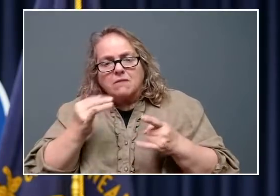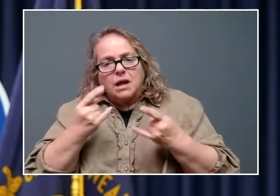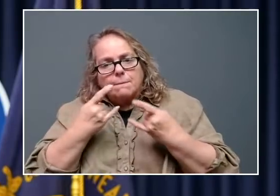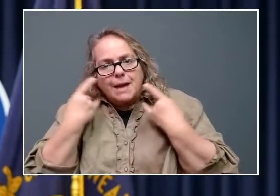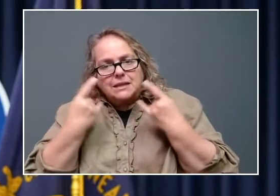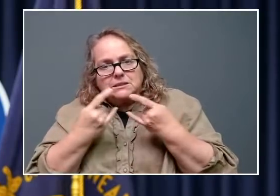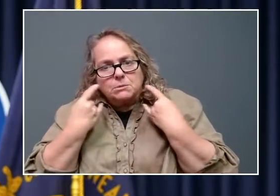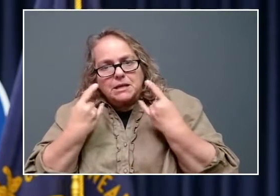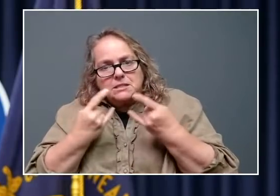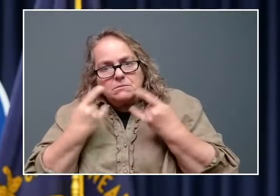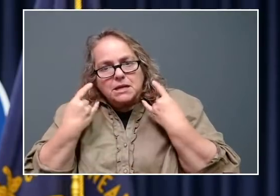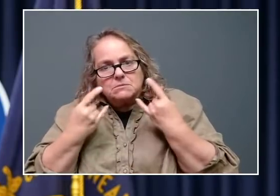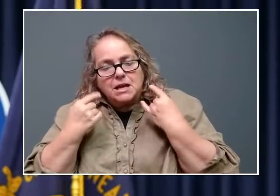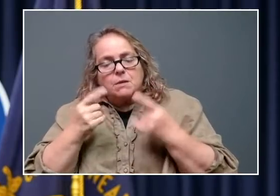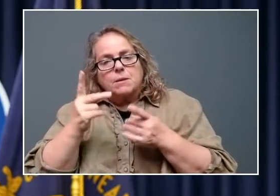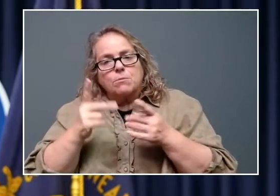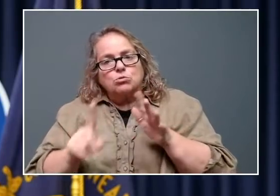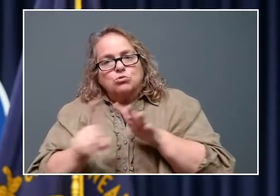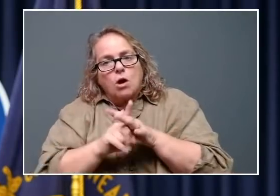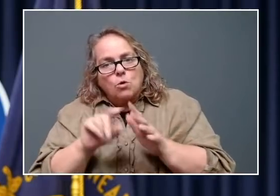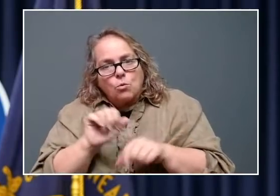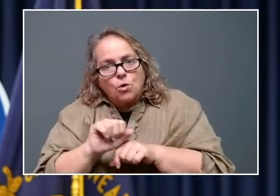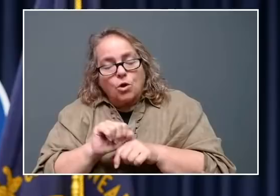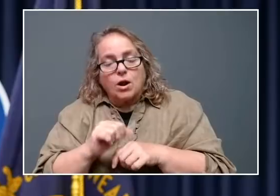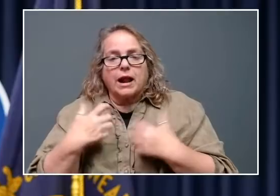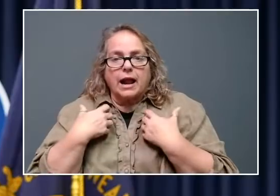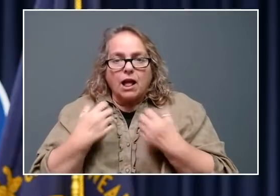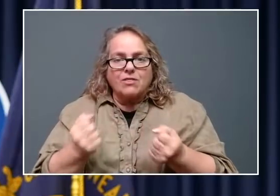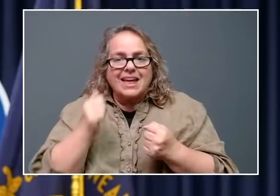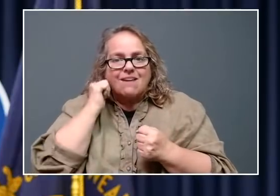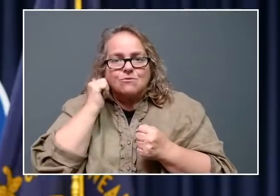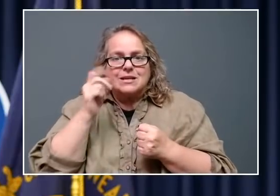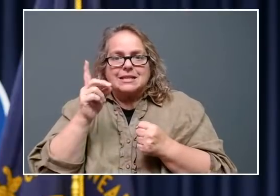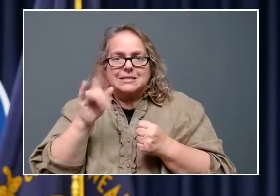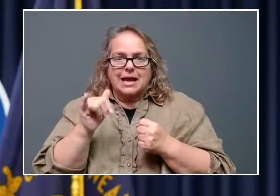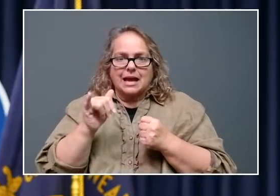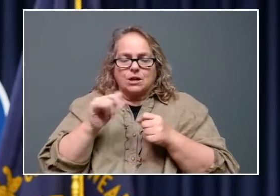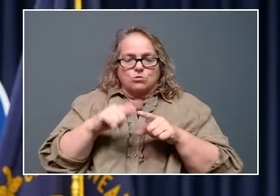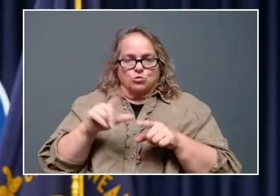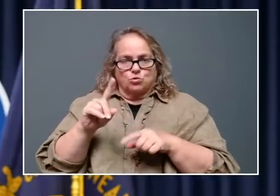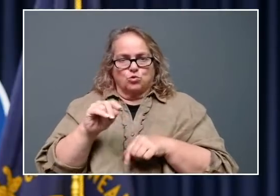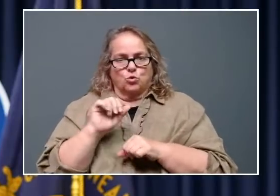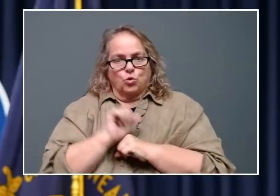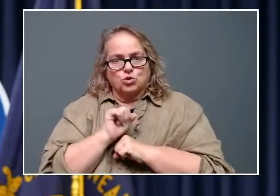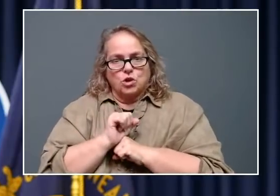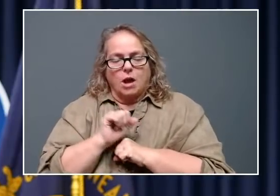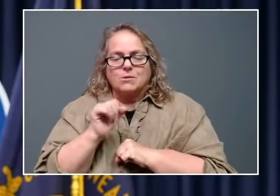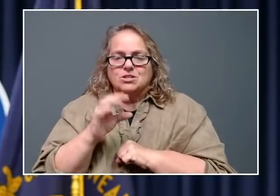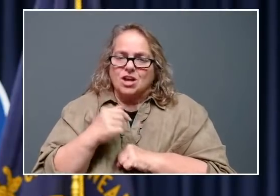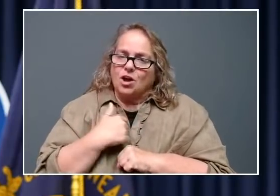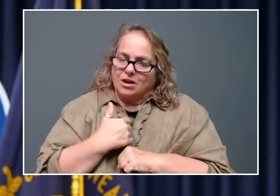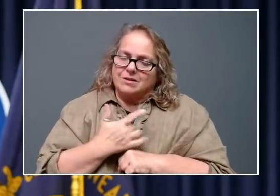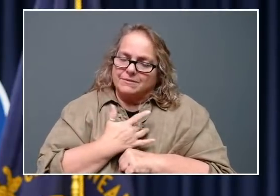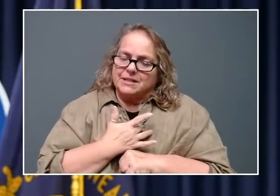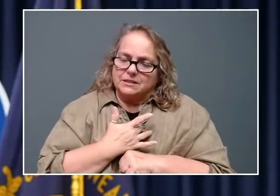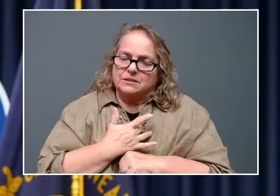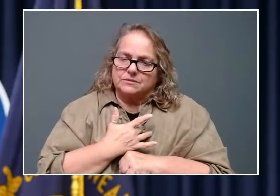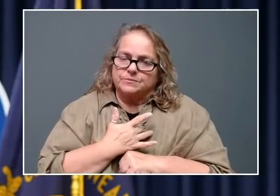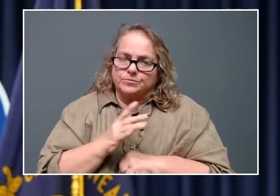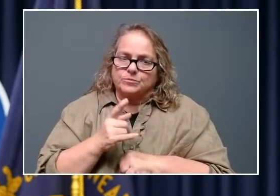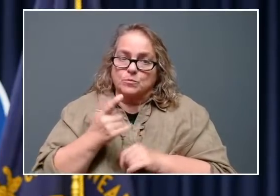for work, healthy, each day to do them. And so I certainly think larger